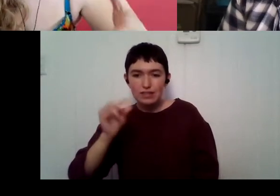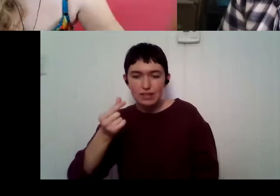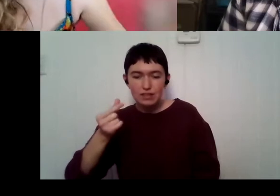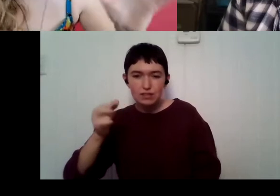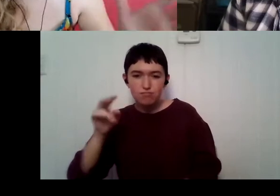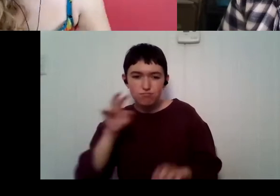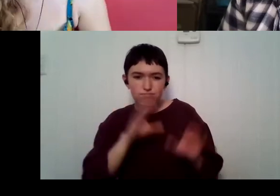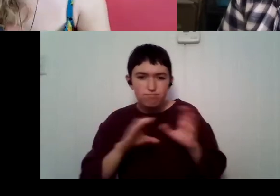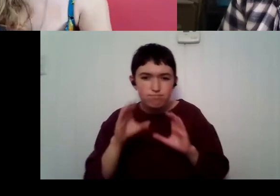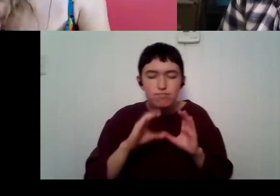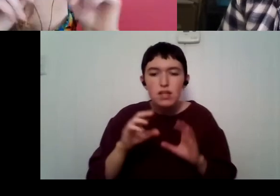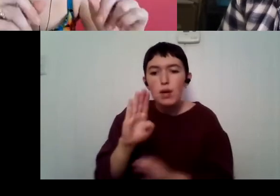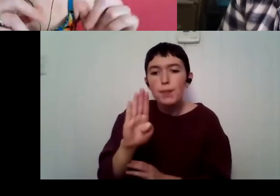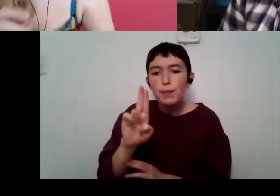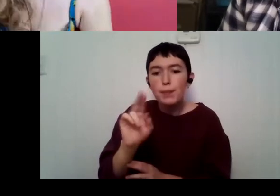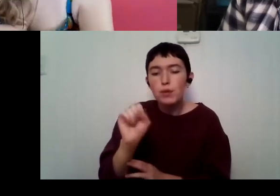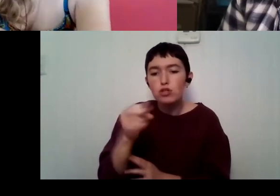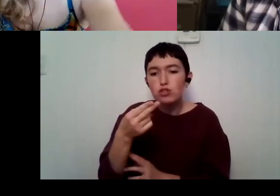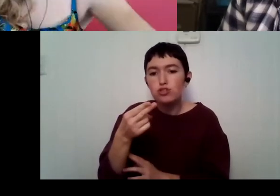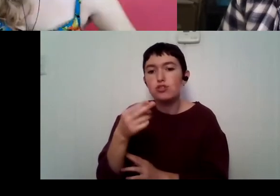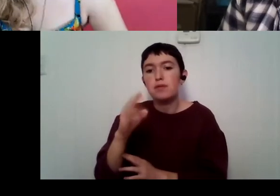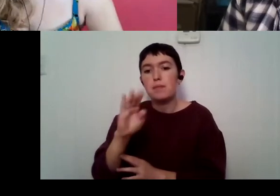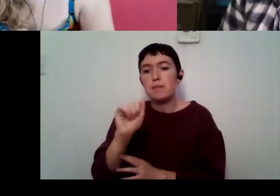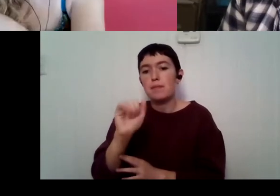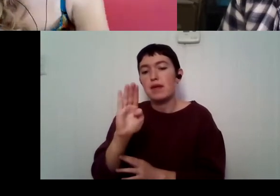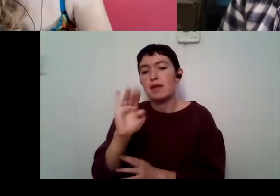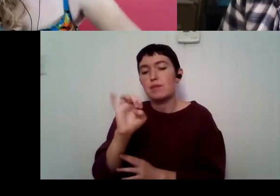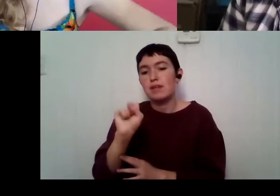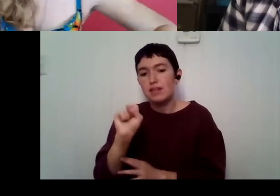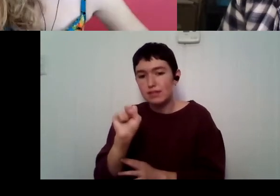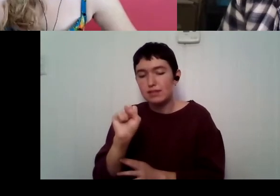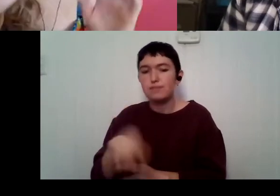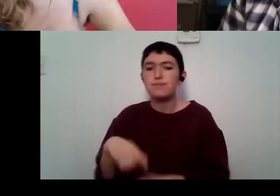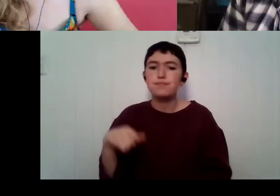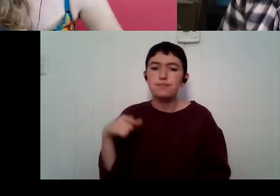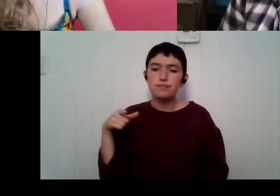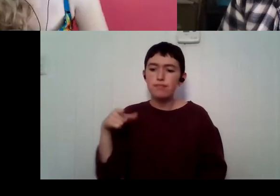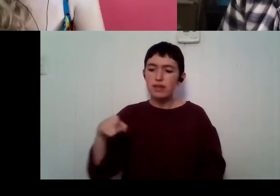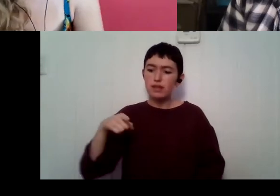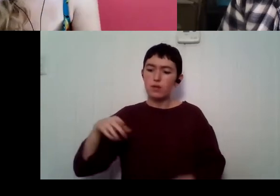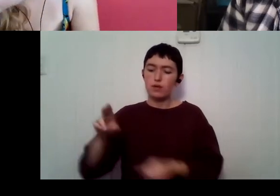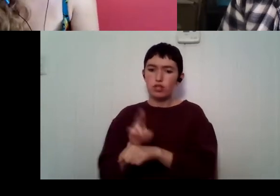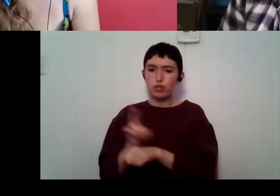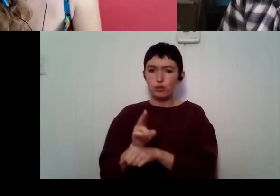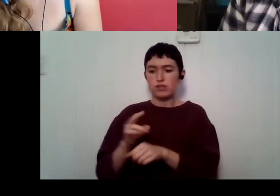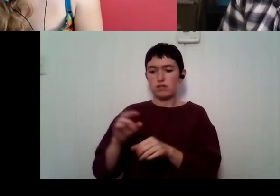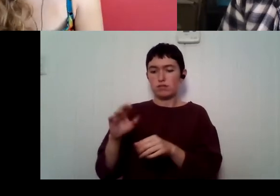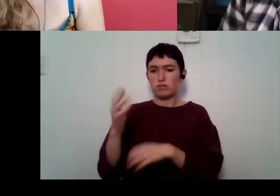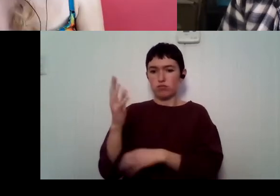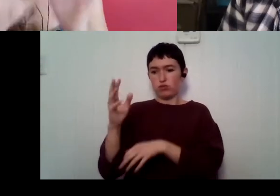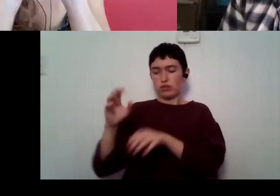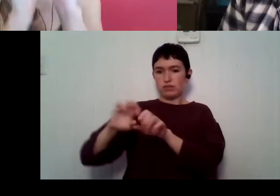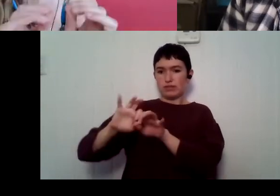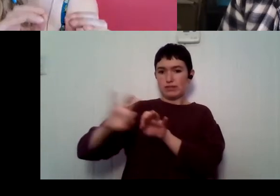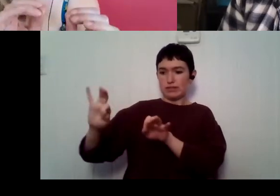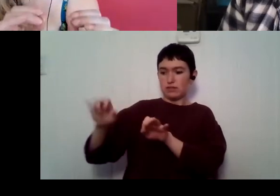will eat primates, so it does happen. But this is the coolest thing, they were stripping off leaves off the sticks and basically stabbing into trees. So not